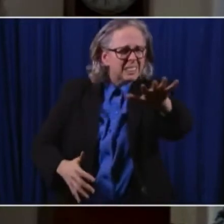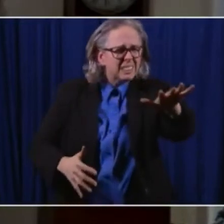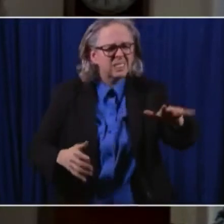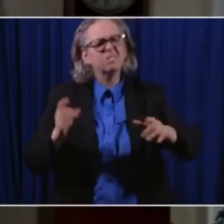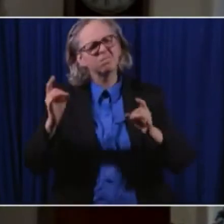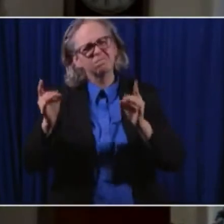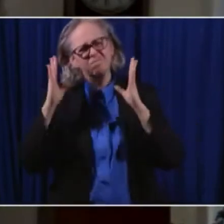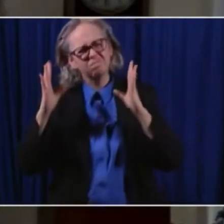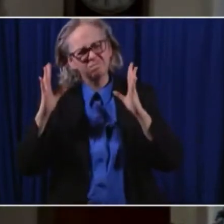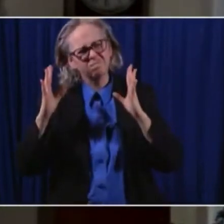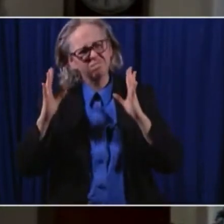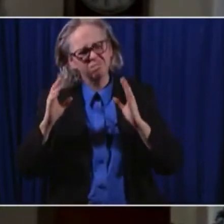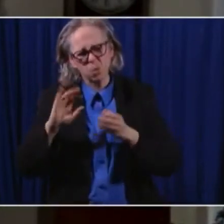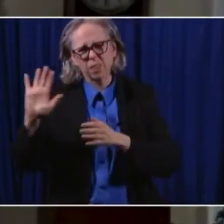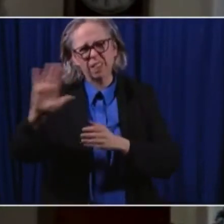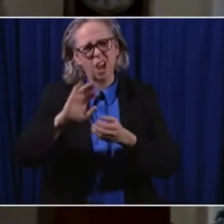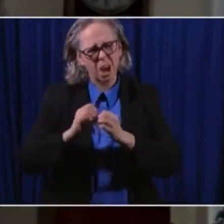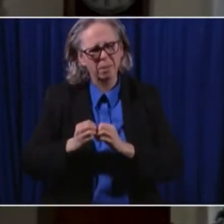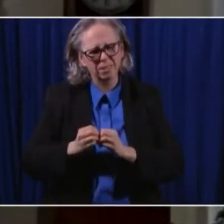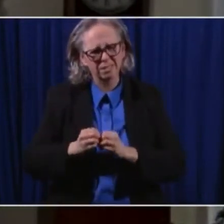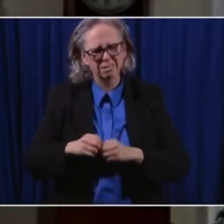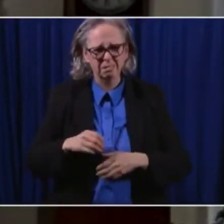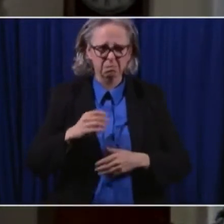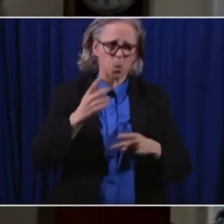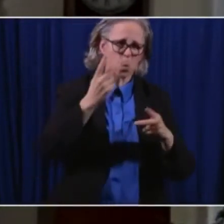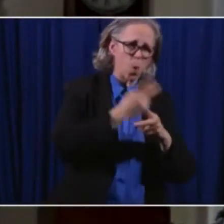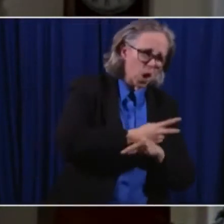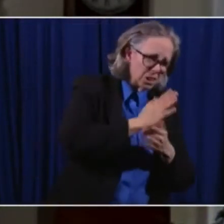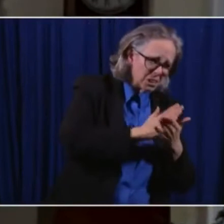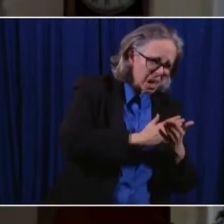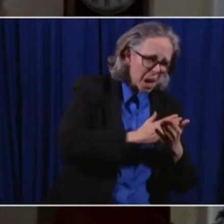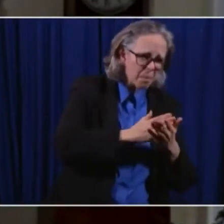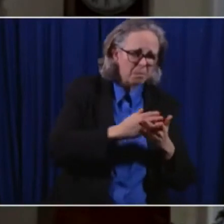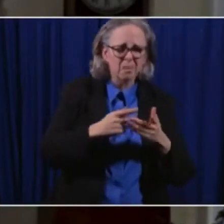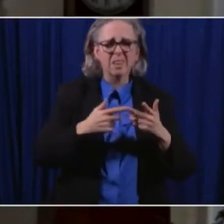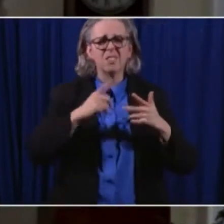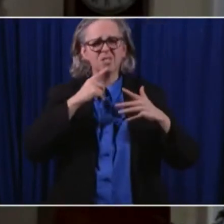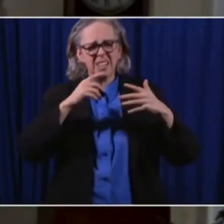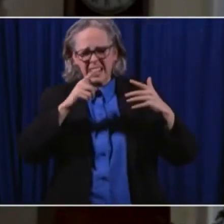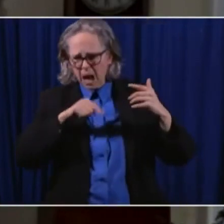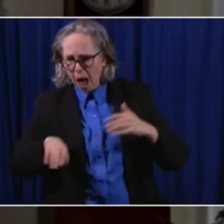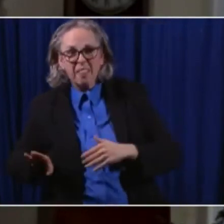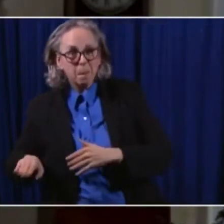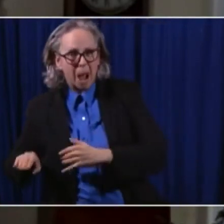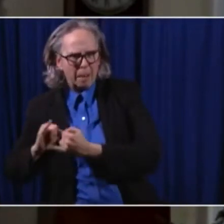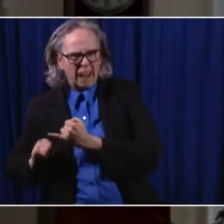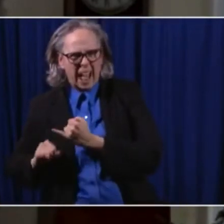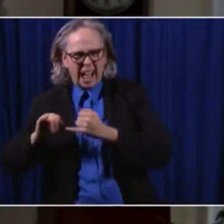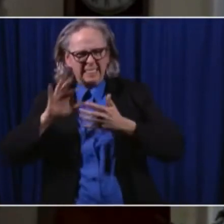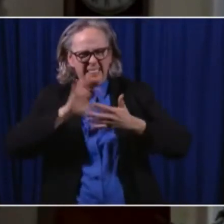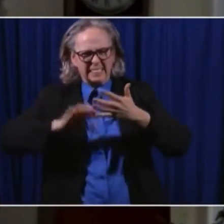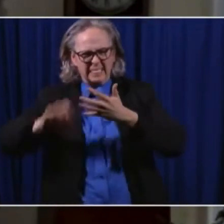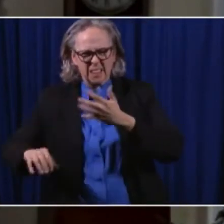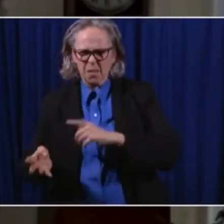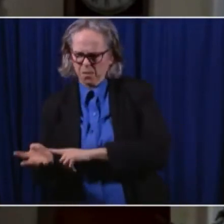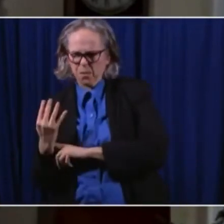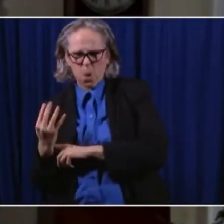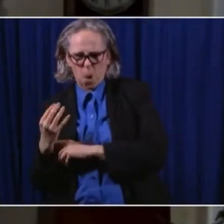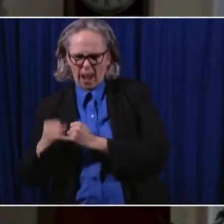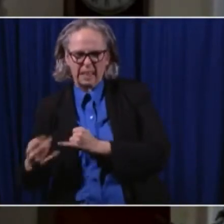others. If you go to the bottom of the list, you will see only four counties though, with a case rate